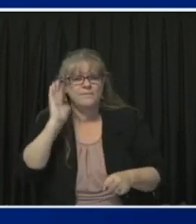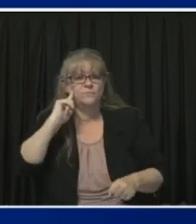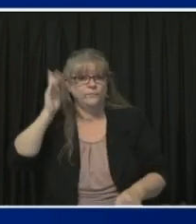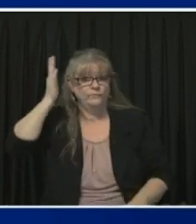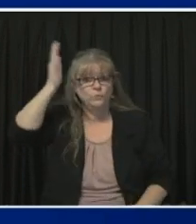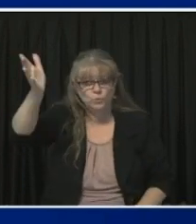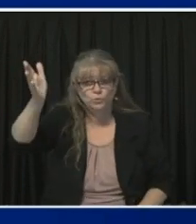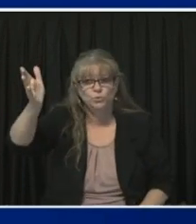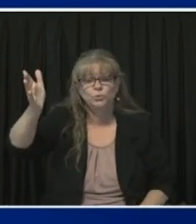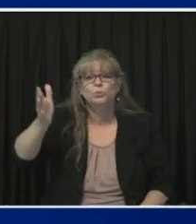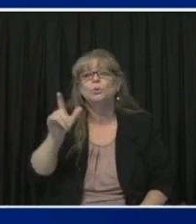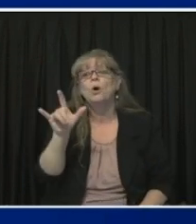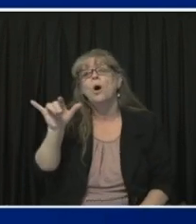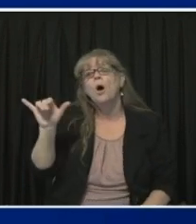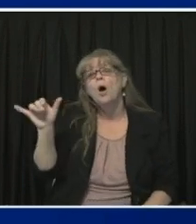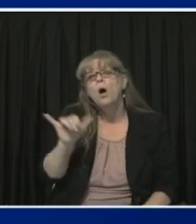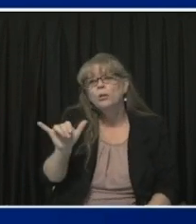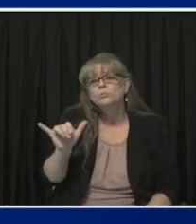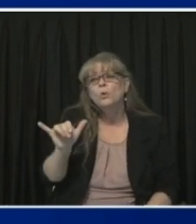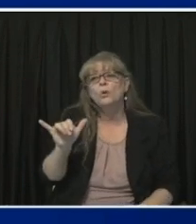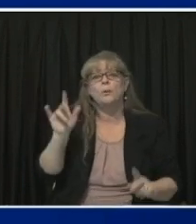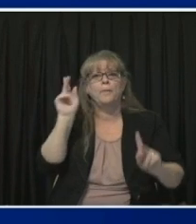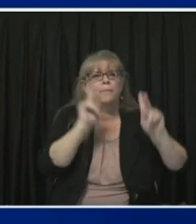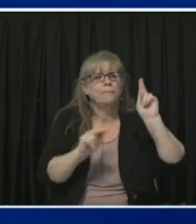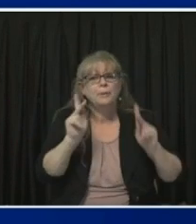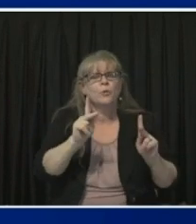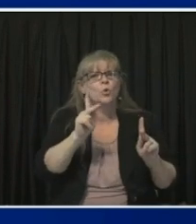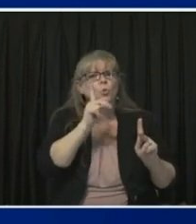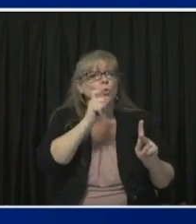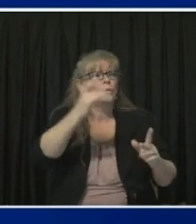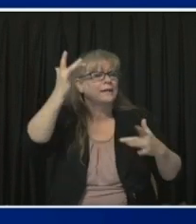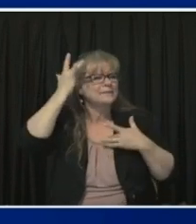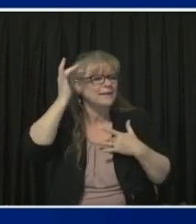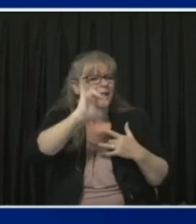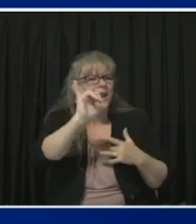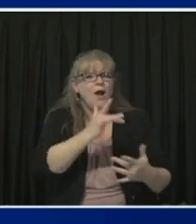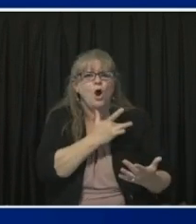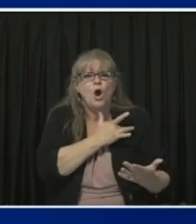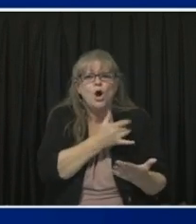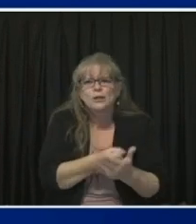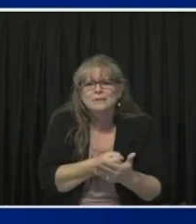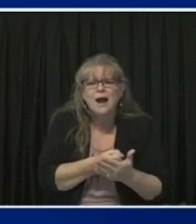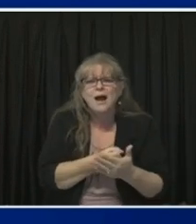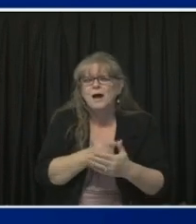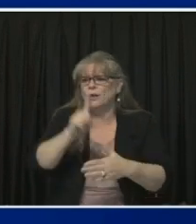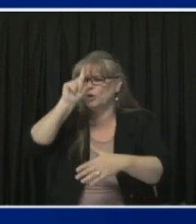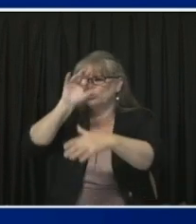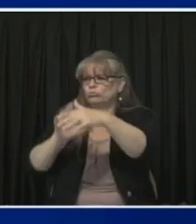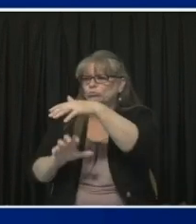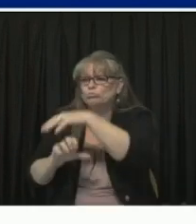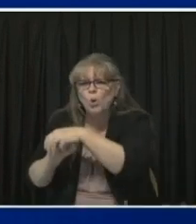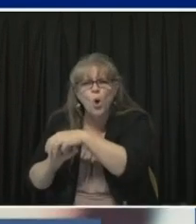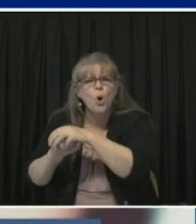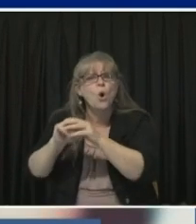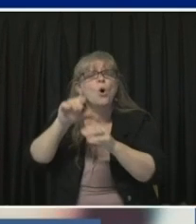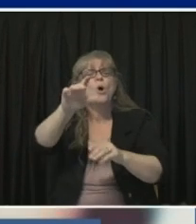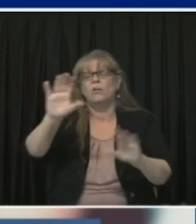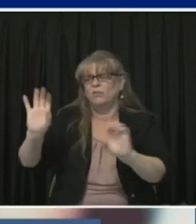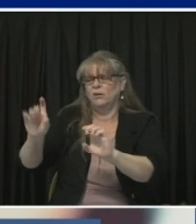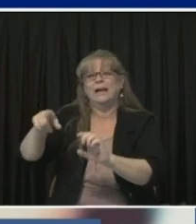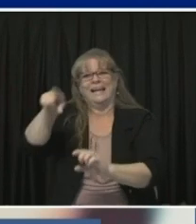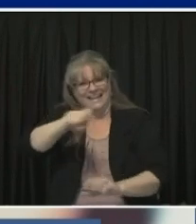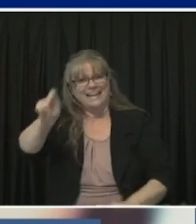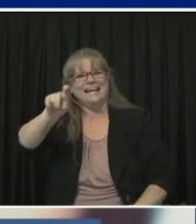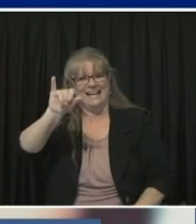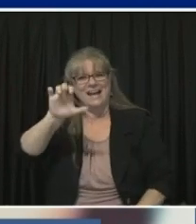and strokes and appendicitis. There needs to be capacity for both of that in our life-saving system. And while we're encouraged by these trend lines, we didn't get there by